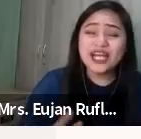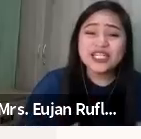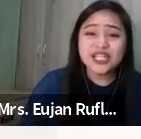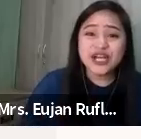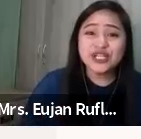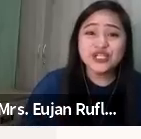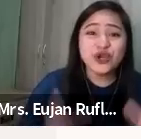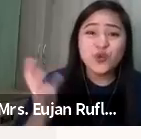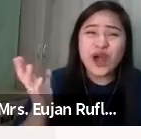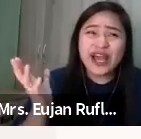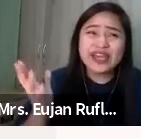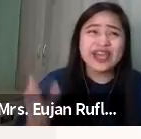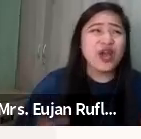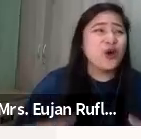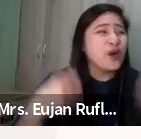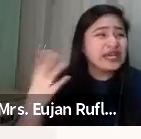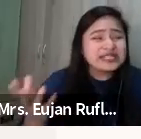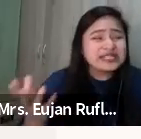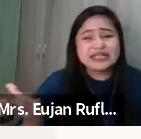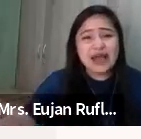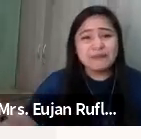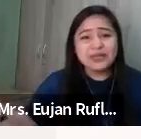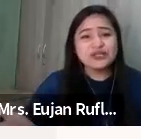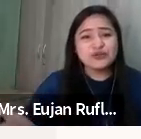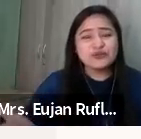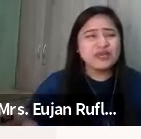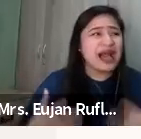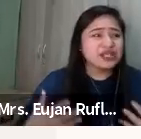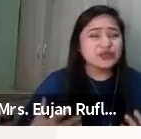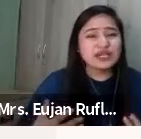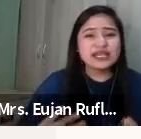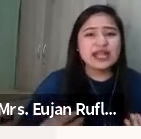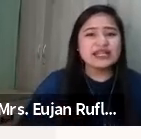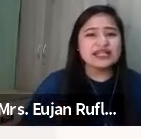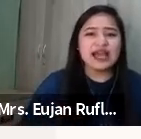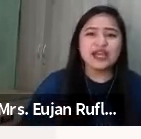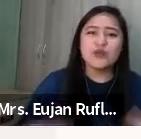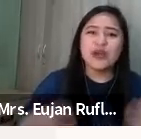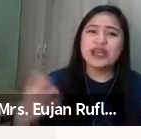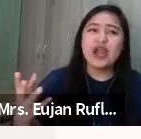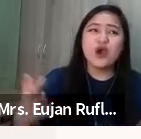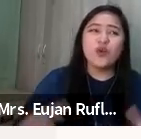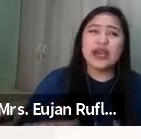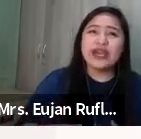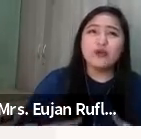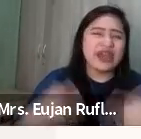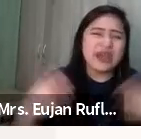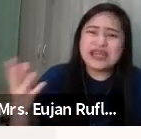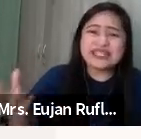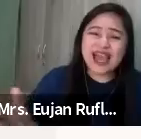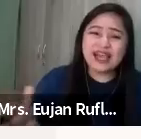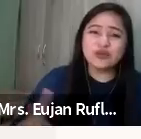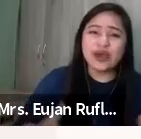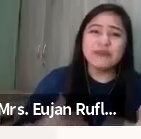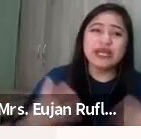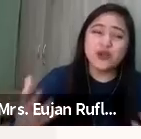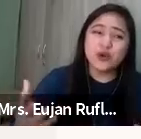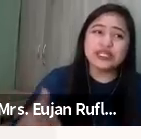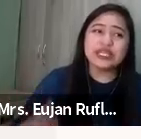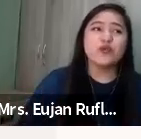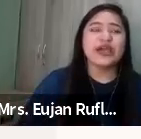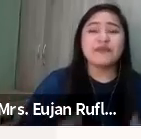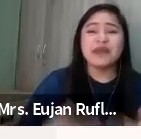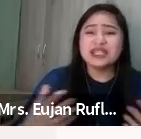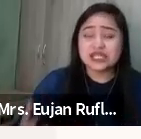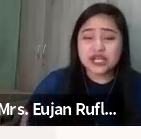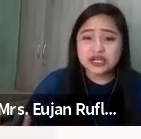why not turn your why? Why is this happening to me? Bakit to nangyayari sa akin? Why am I sad? Why am I